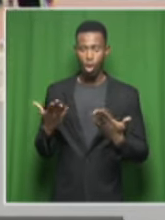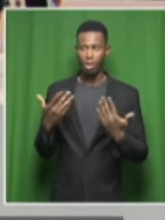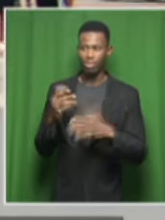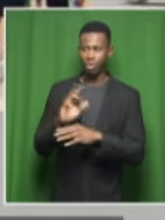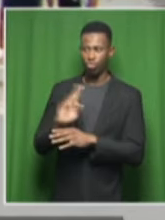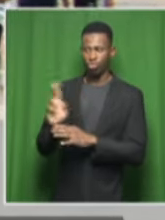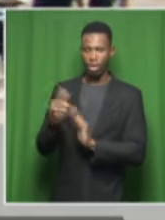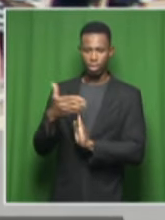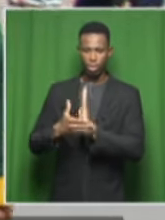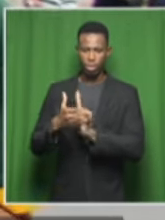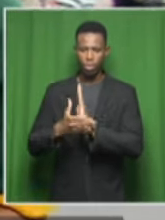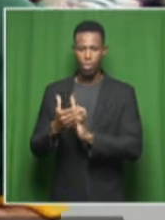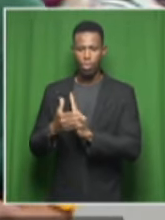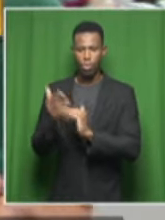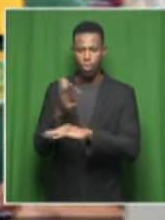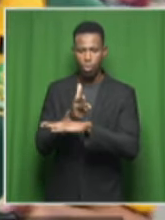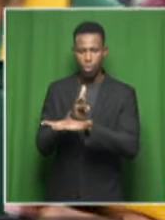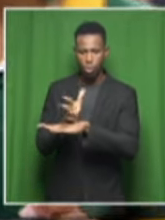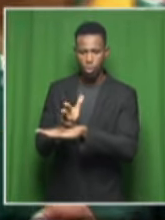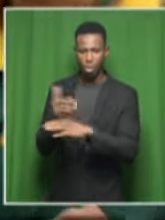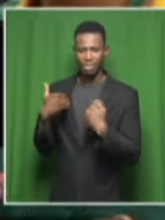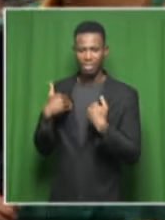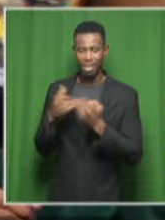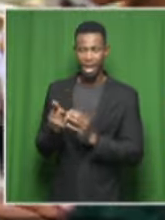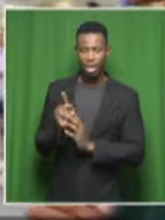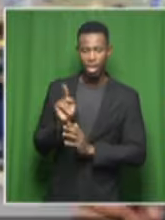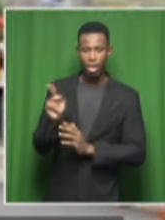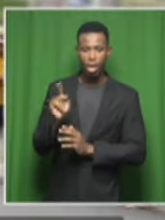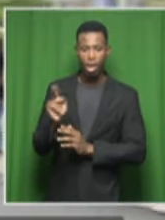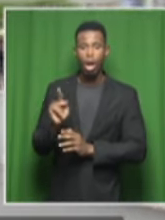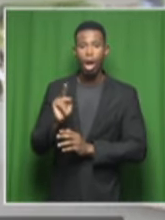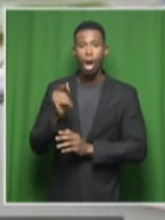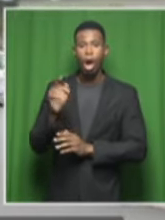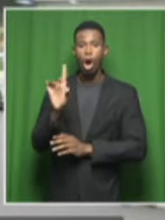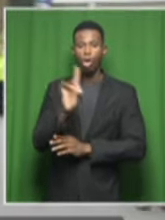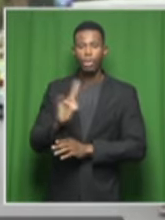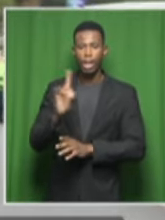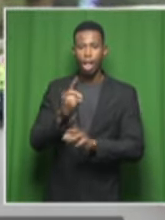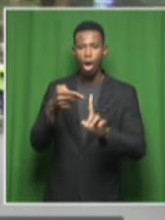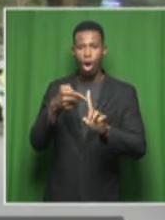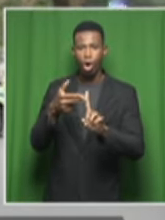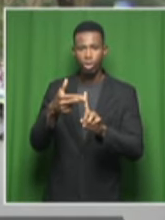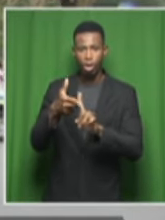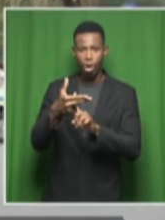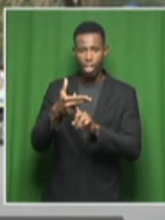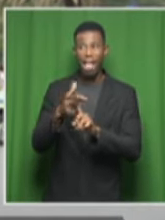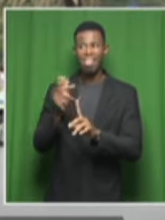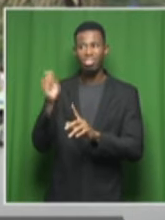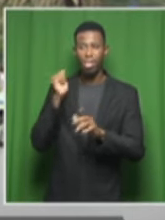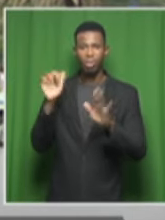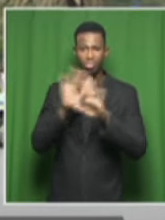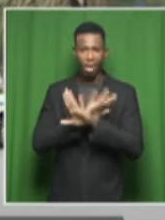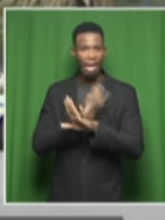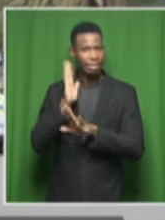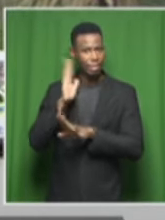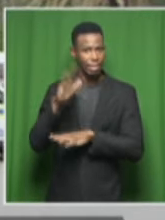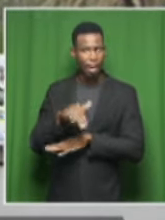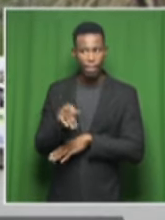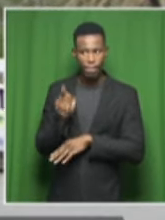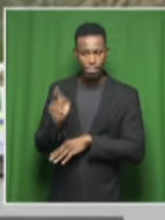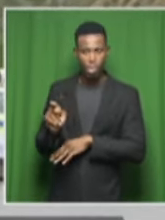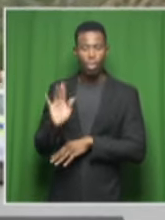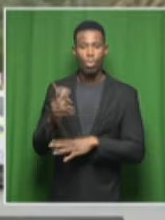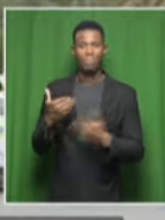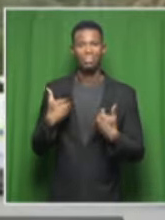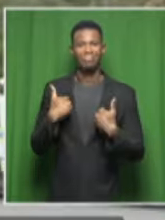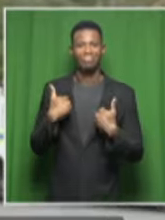SABC, Slengele, just to show you where it's going to start. This is actually the Protea Hotel where the Springboks slept last night, the Garden Hotel, and they're going to start